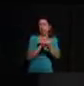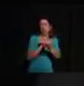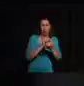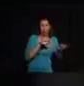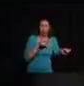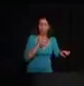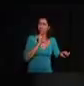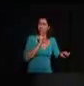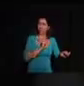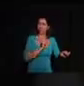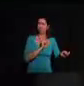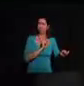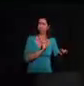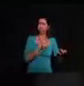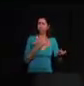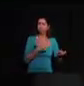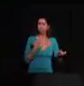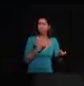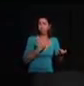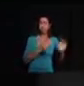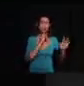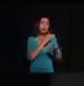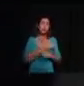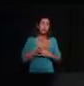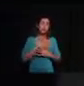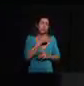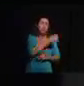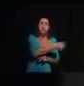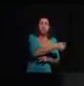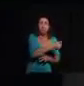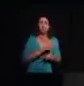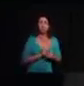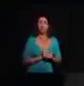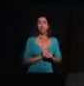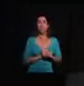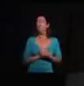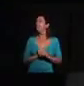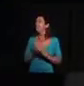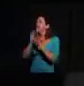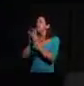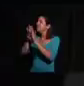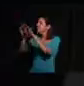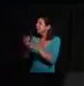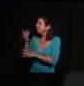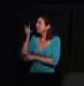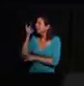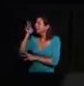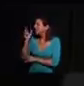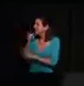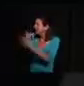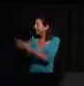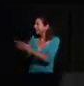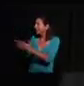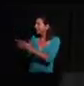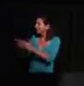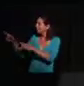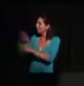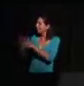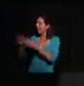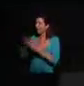long time, and I really appreciate what they do with the program. That's so lovely to hear, Doug, to give other people such nice